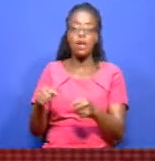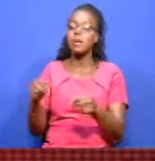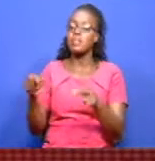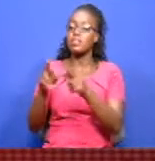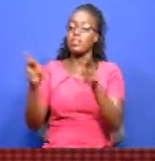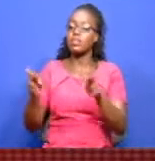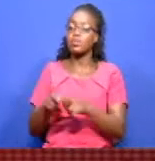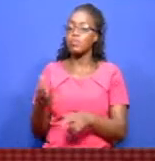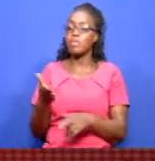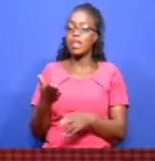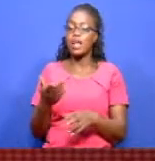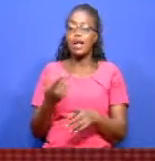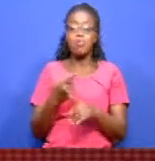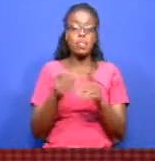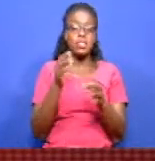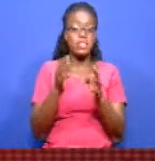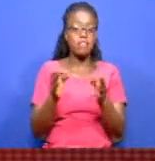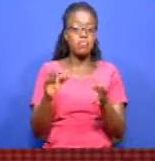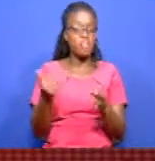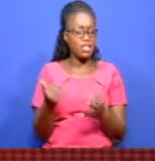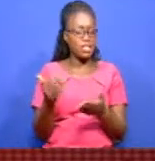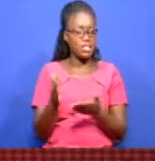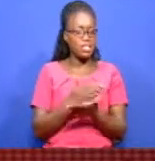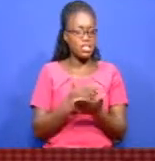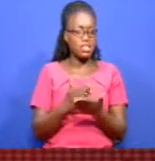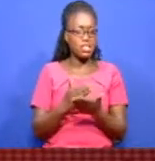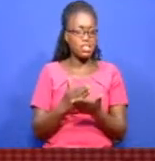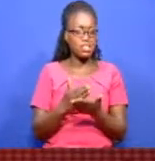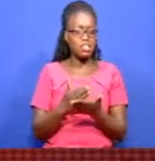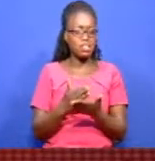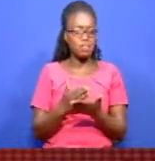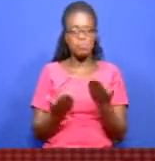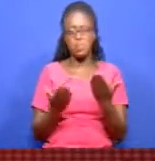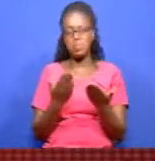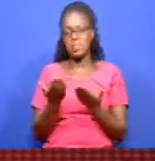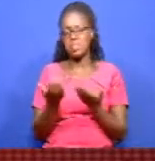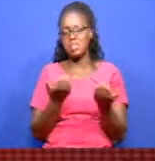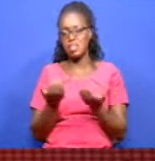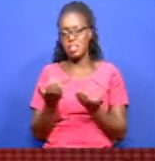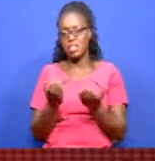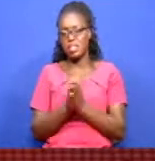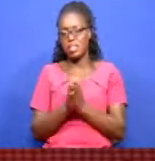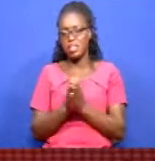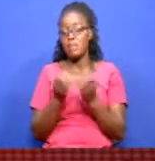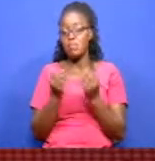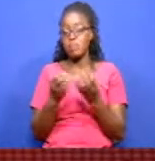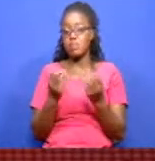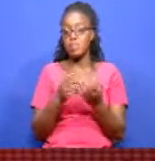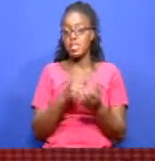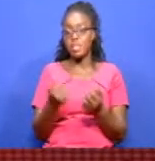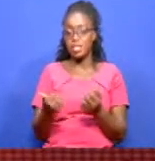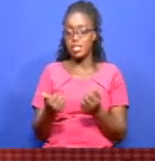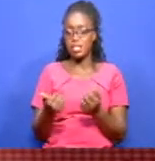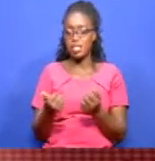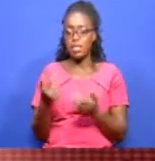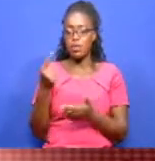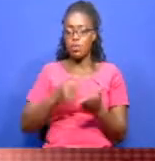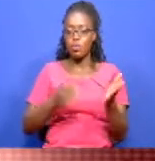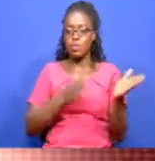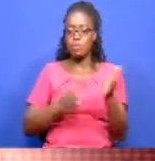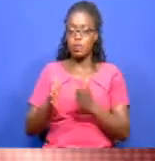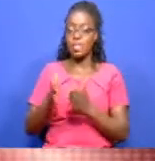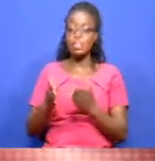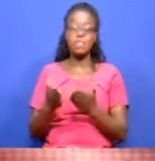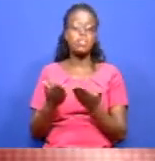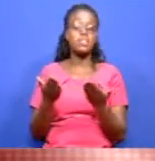other sectors, I think you're talking about other sectors, maybe the trade sector and so on, what the plans are. You know that